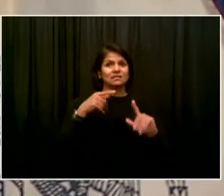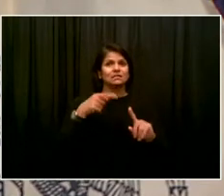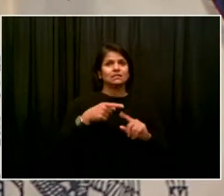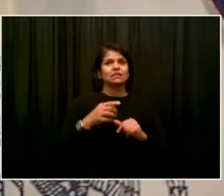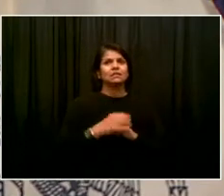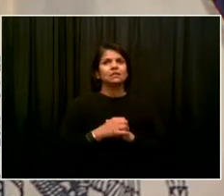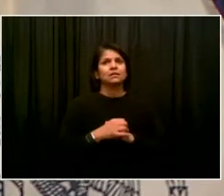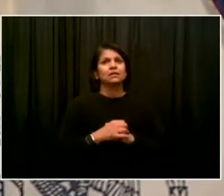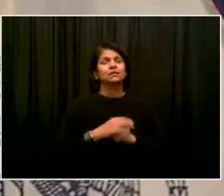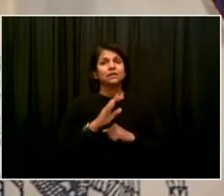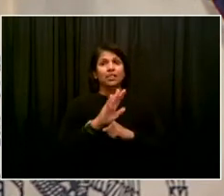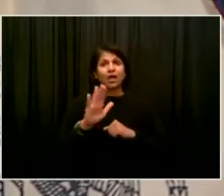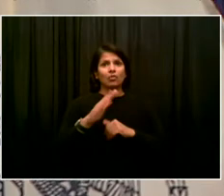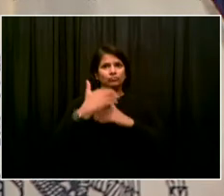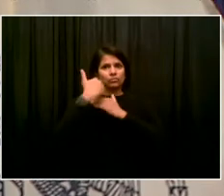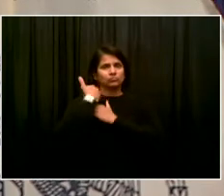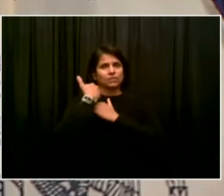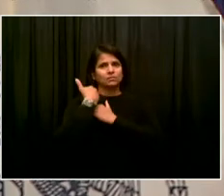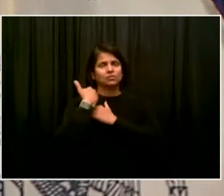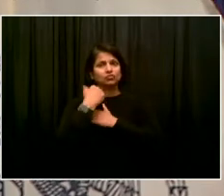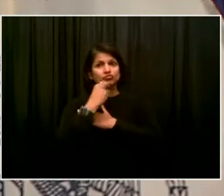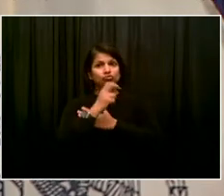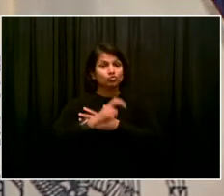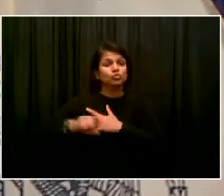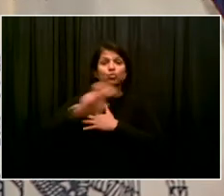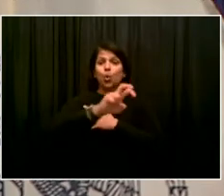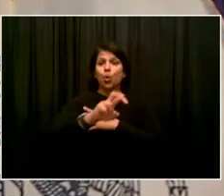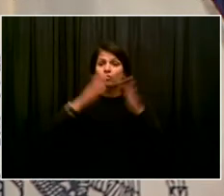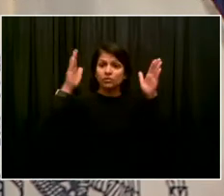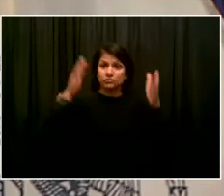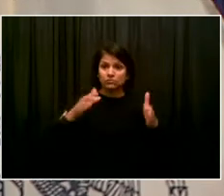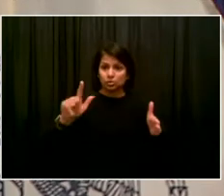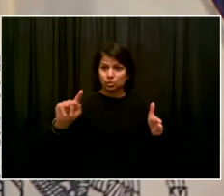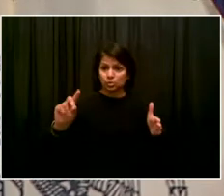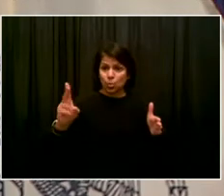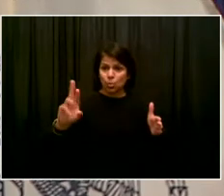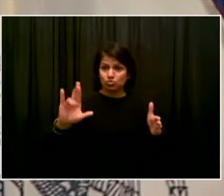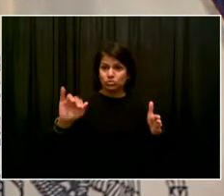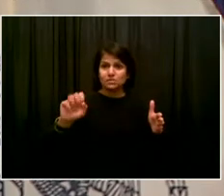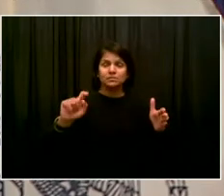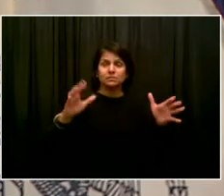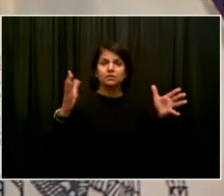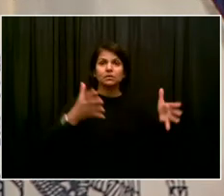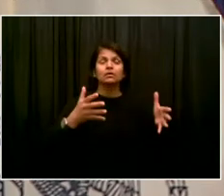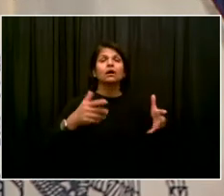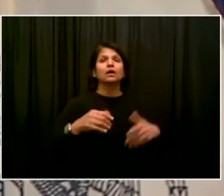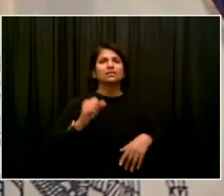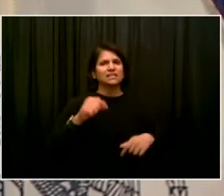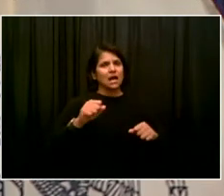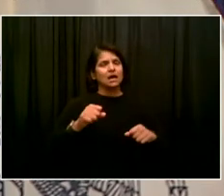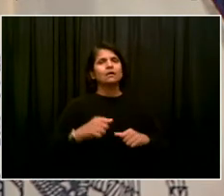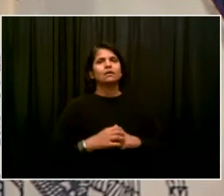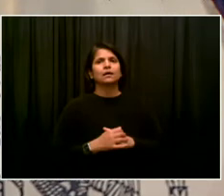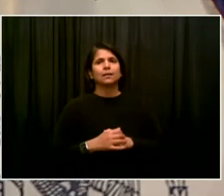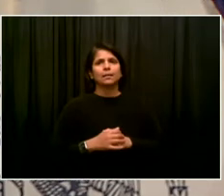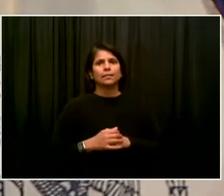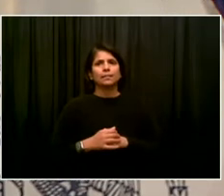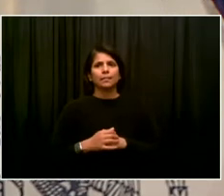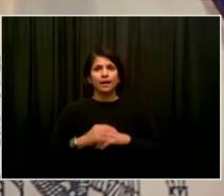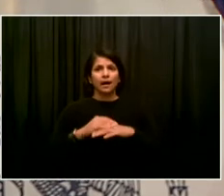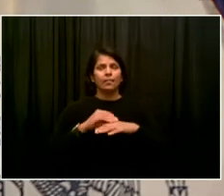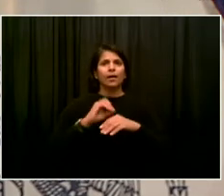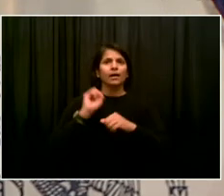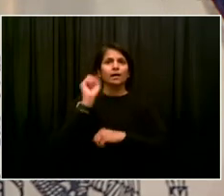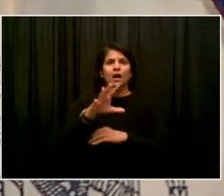promotion, you know, and our health department folks who are working with them, we can get you more information on that. But what I'd say